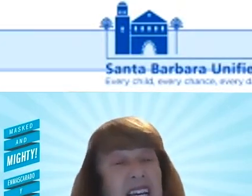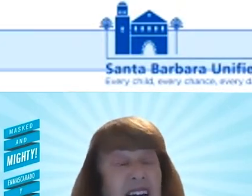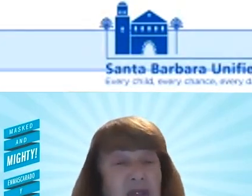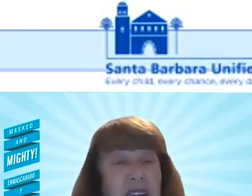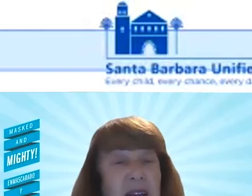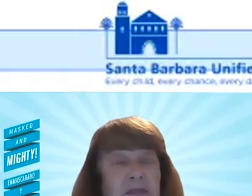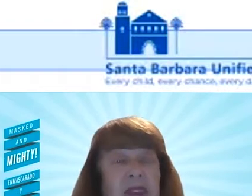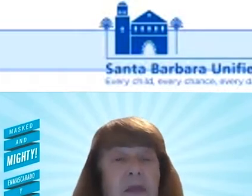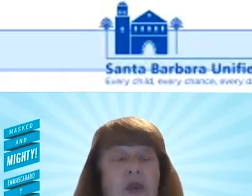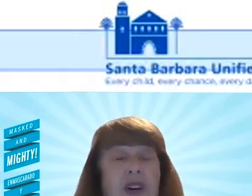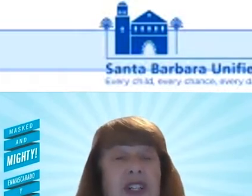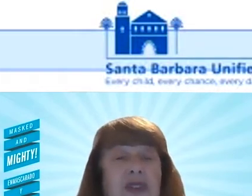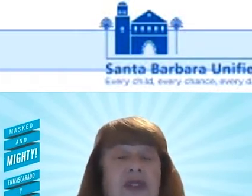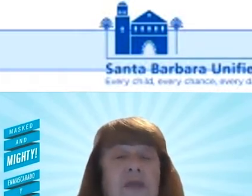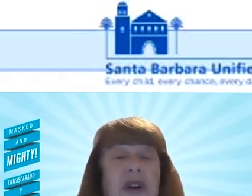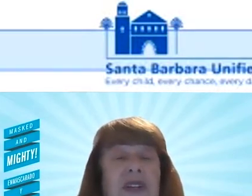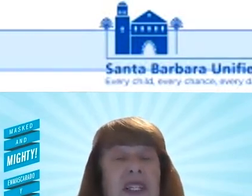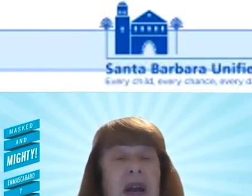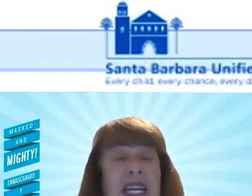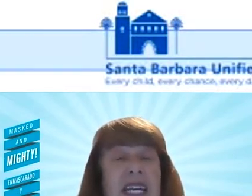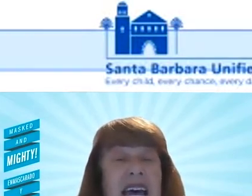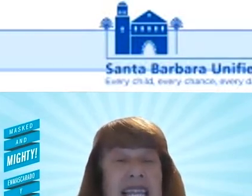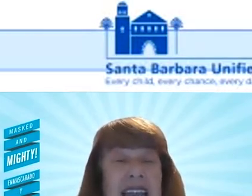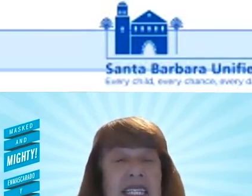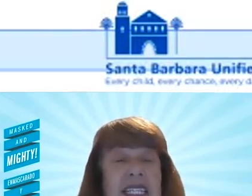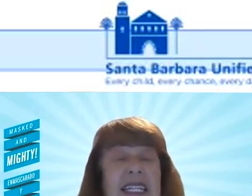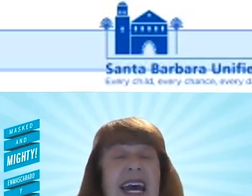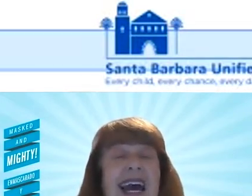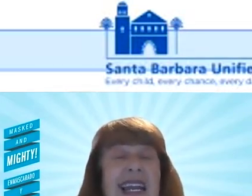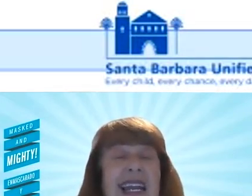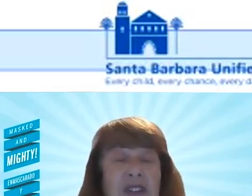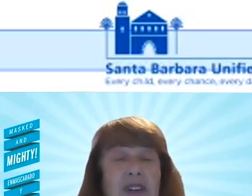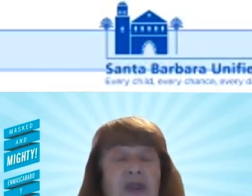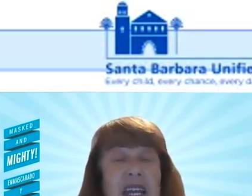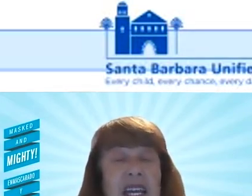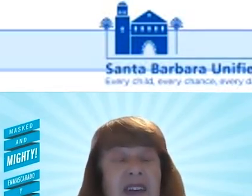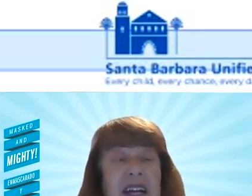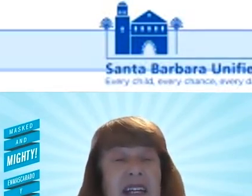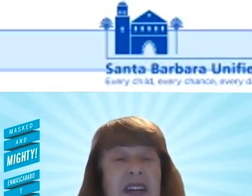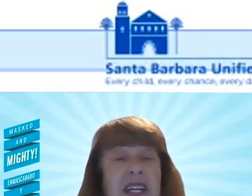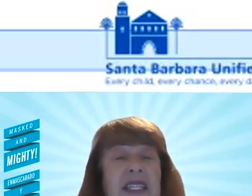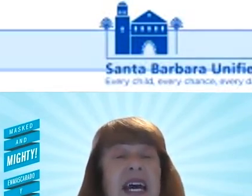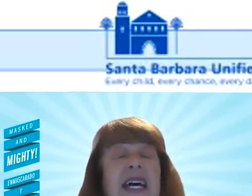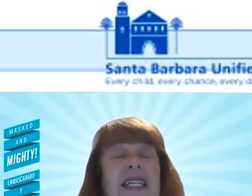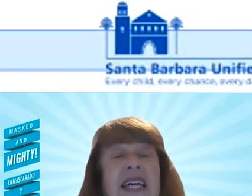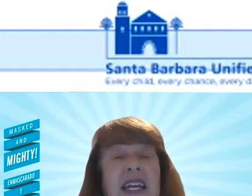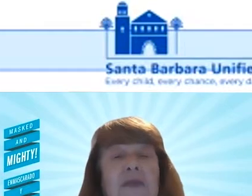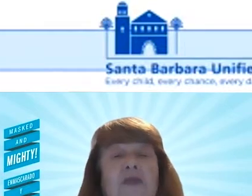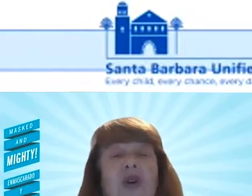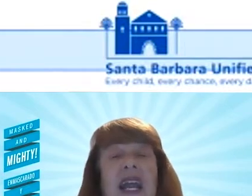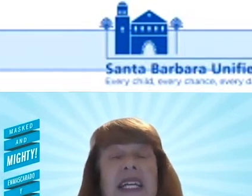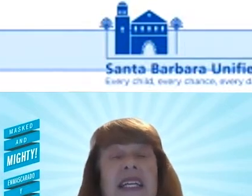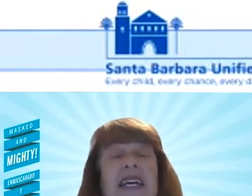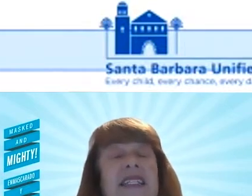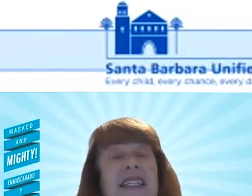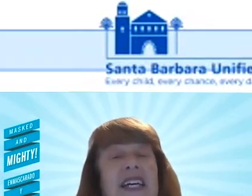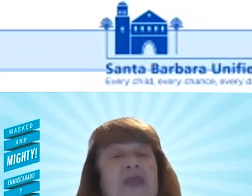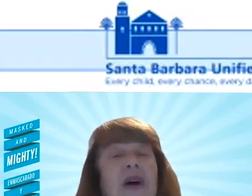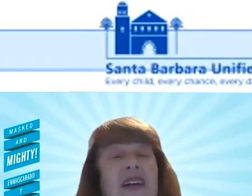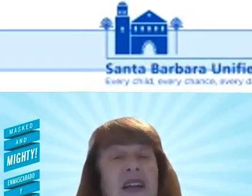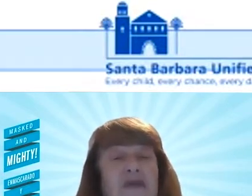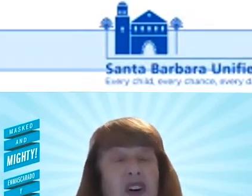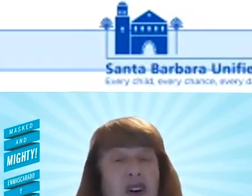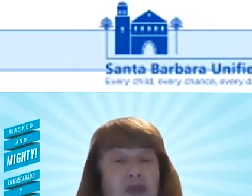across the country, more students who participate in athletics and extracurricular activities tend to be more likely to